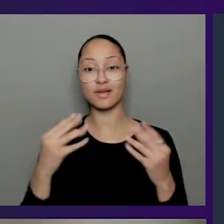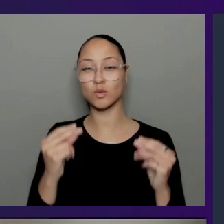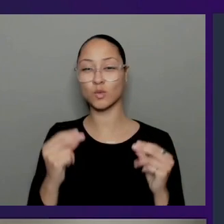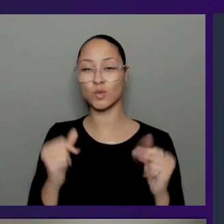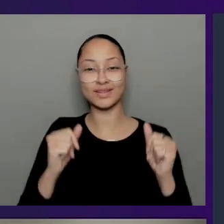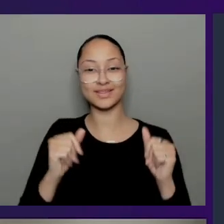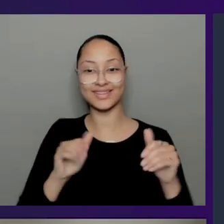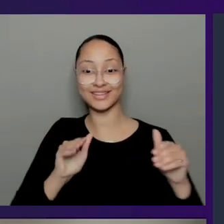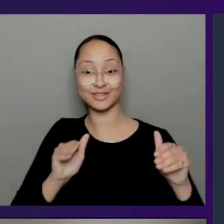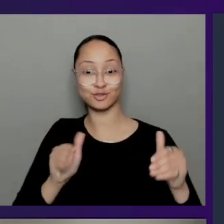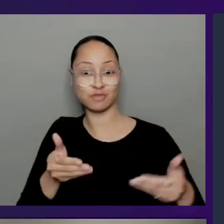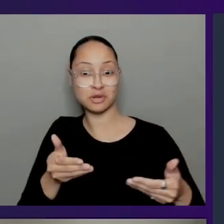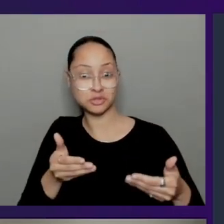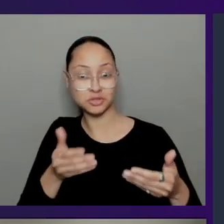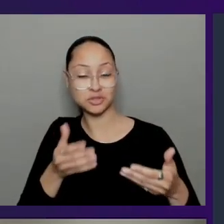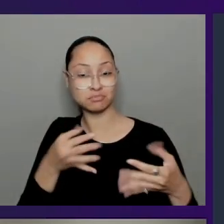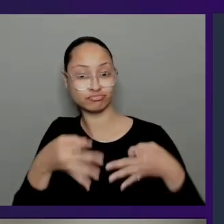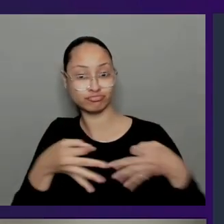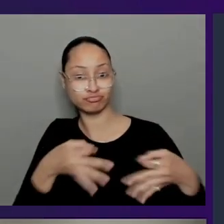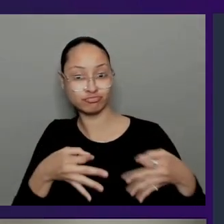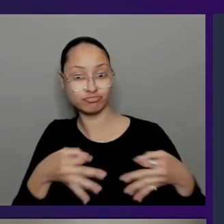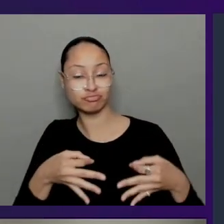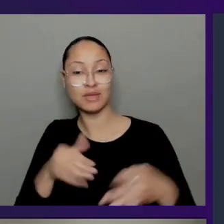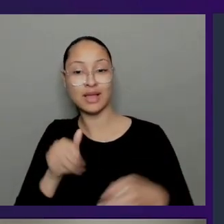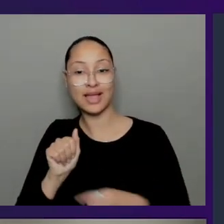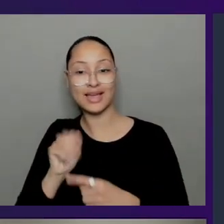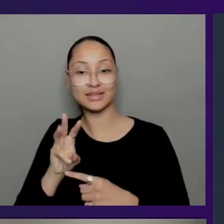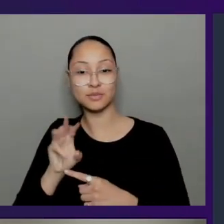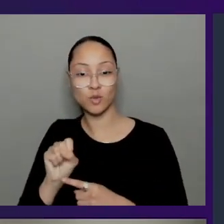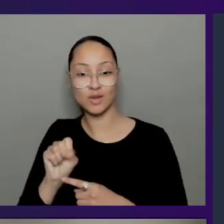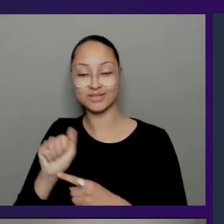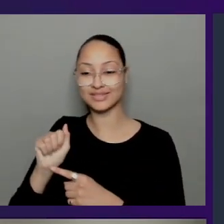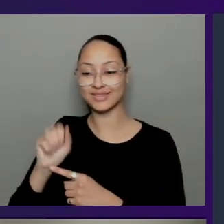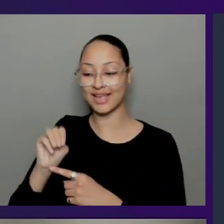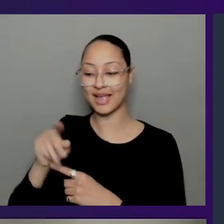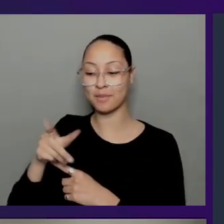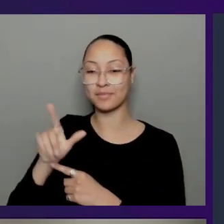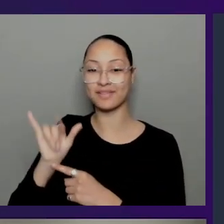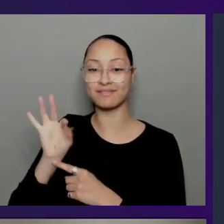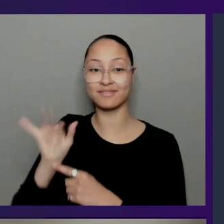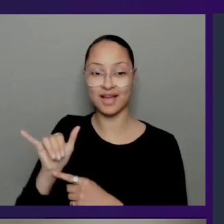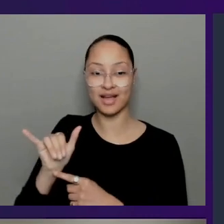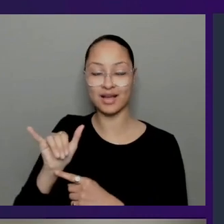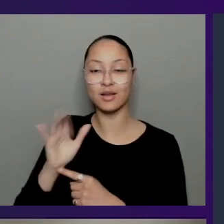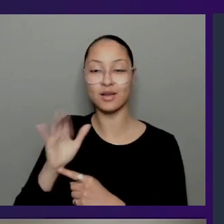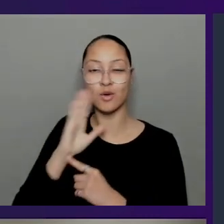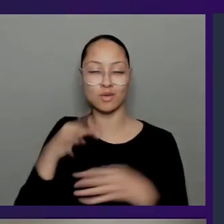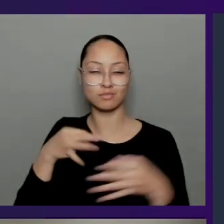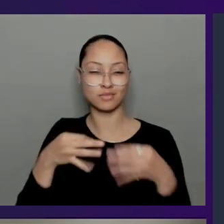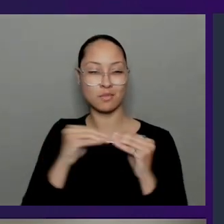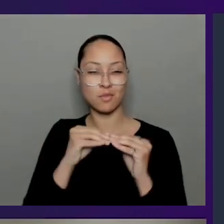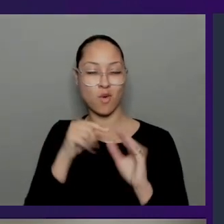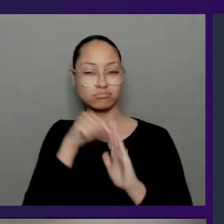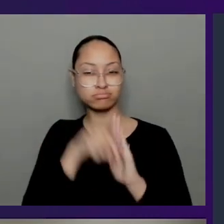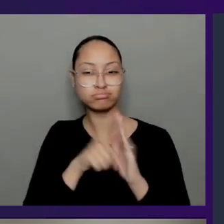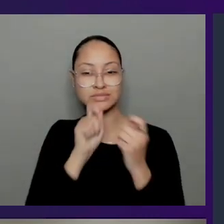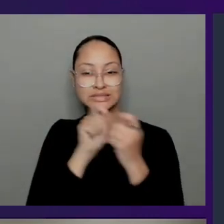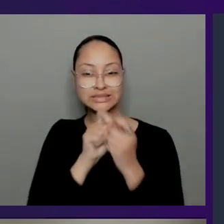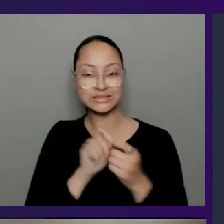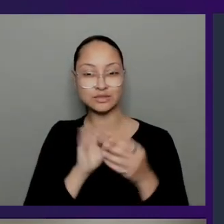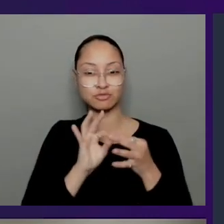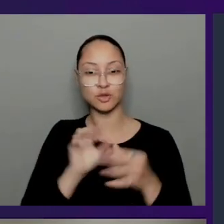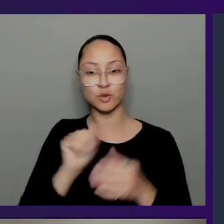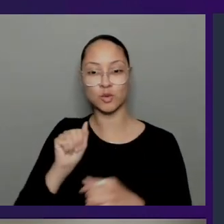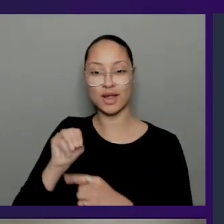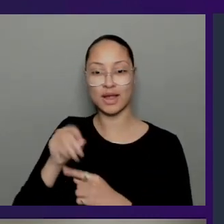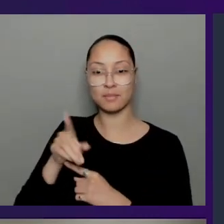introduction to AWS Amplify. We're going to go into a little bit more detail on Amplify Hosting. Then